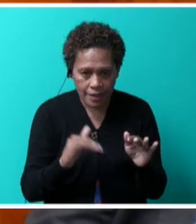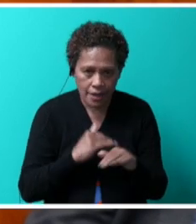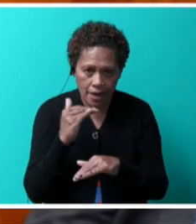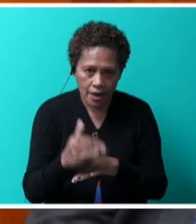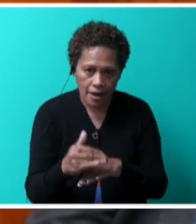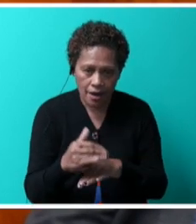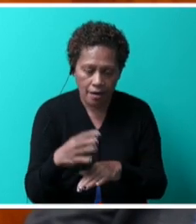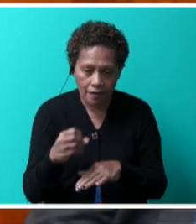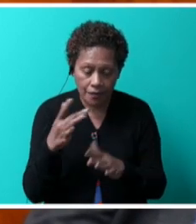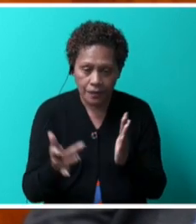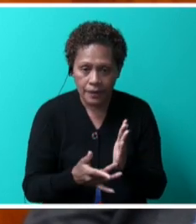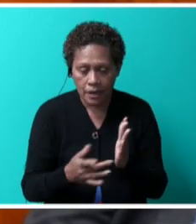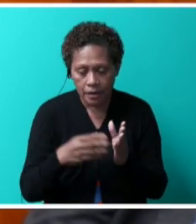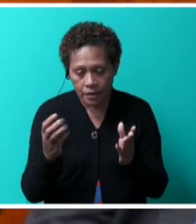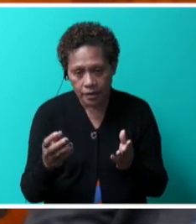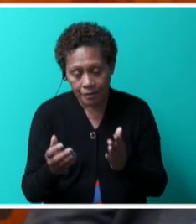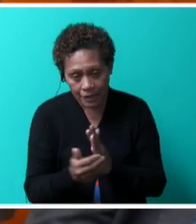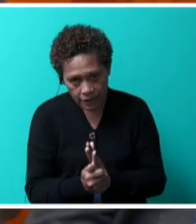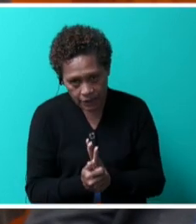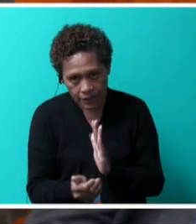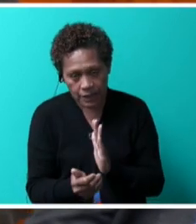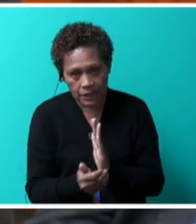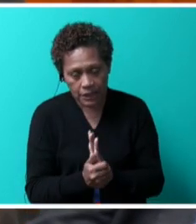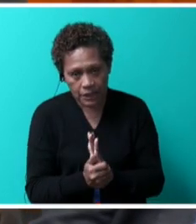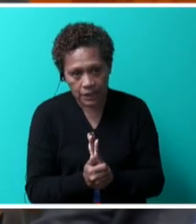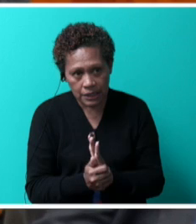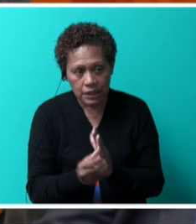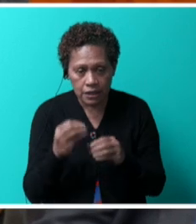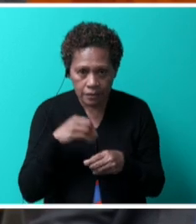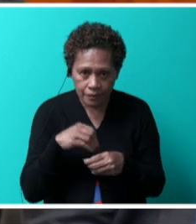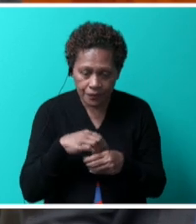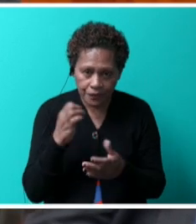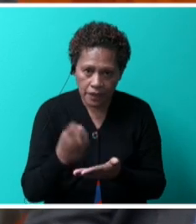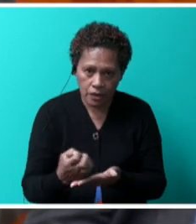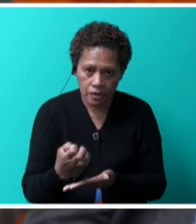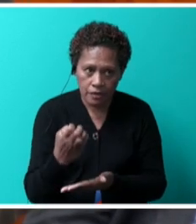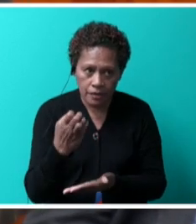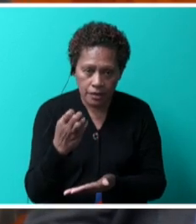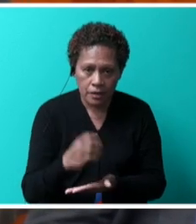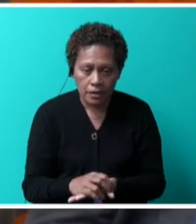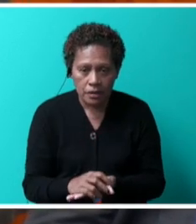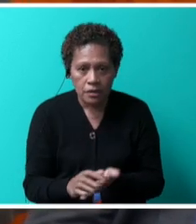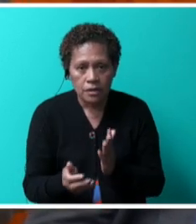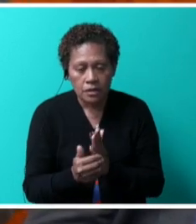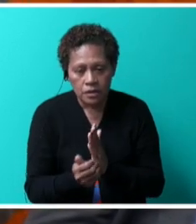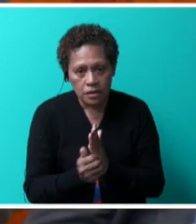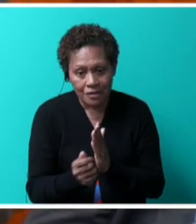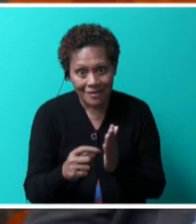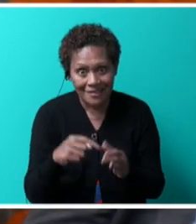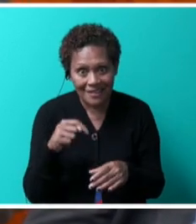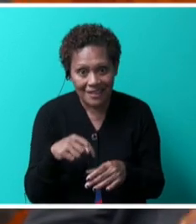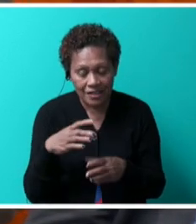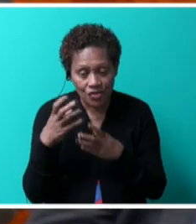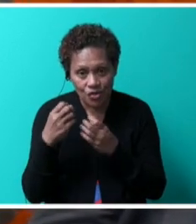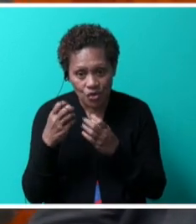of technical experts, including an economist, agronomist, sugar sector